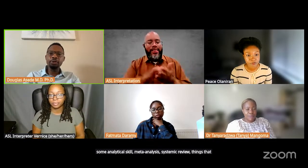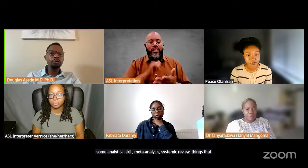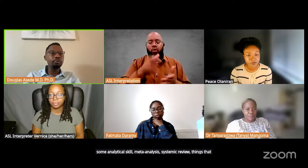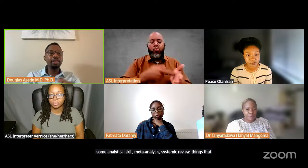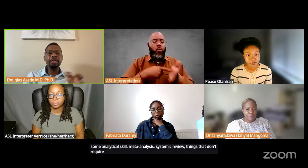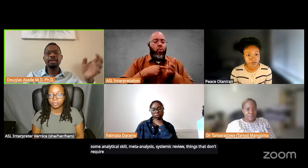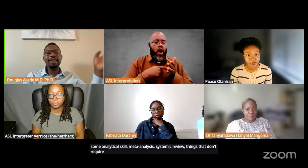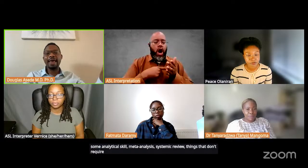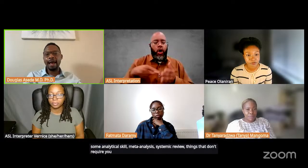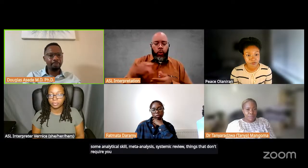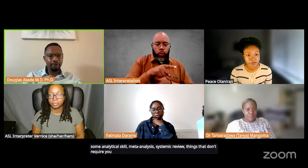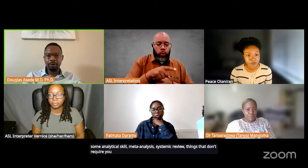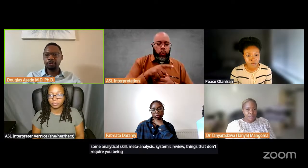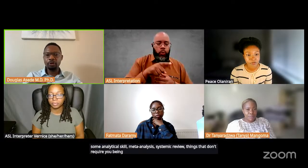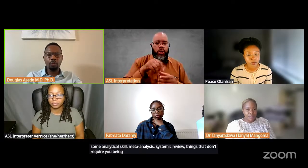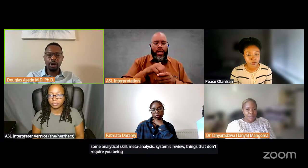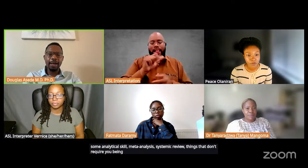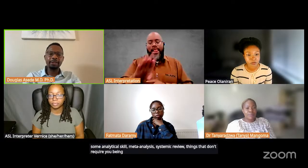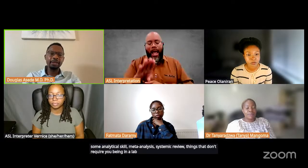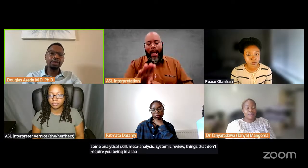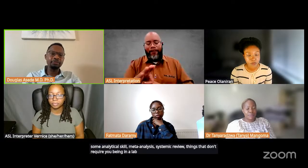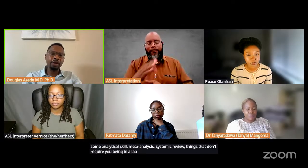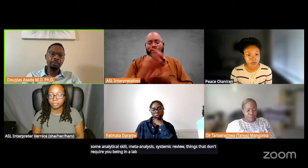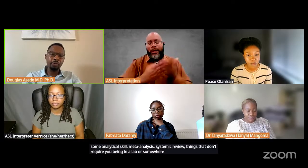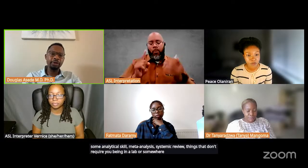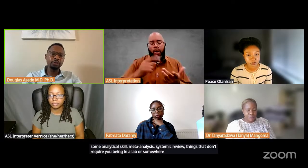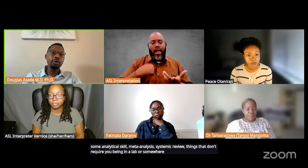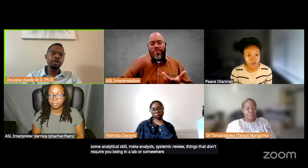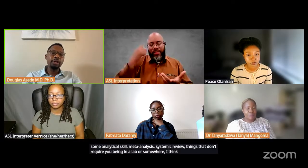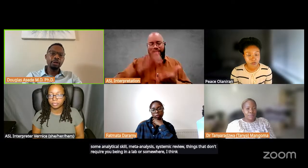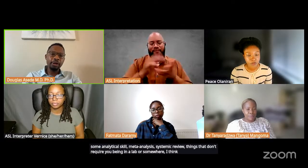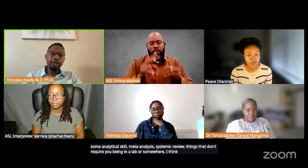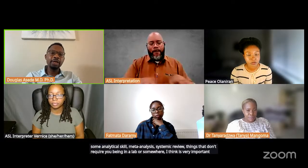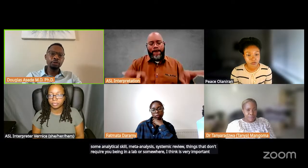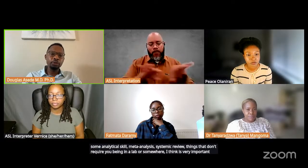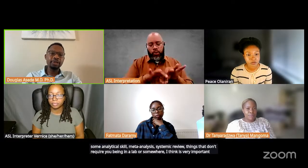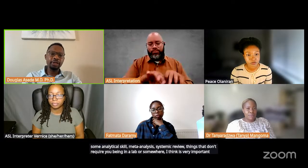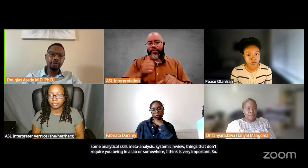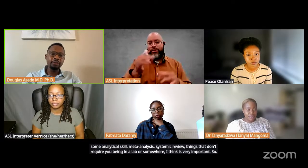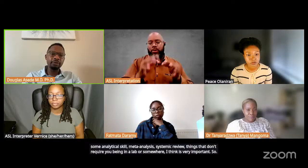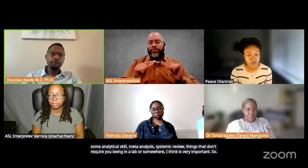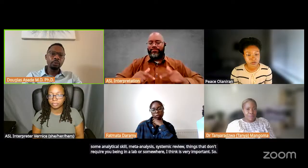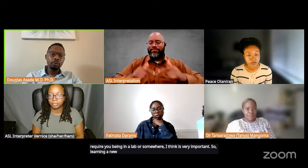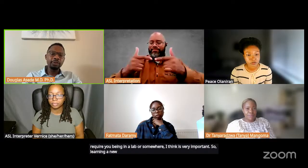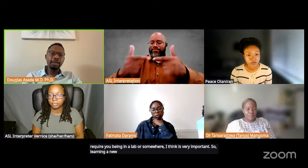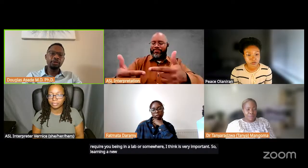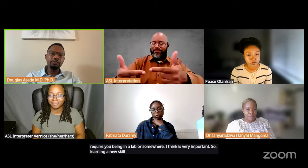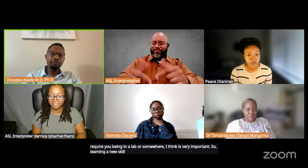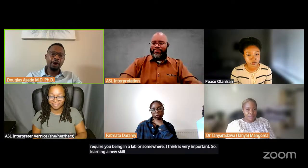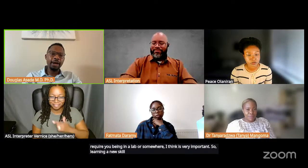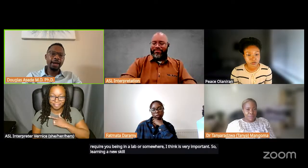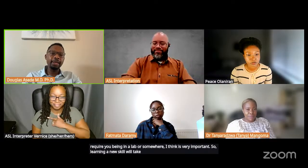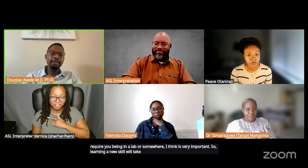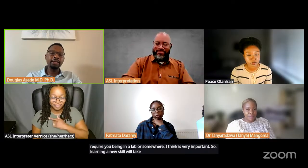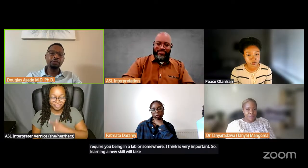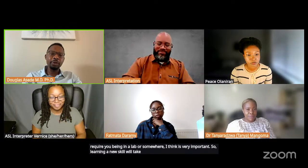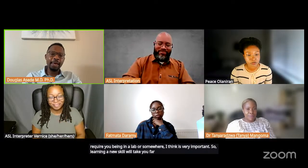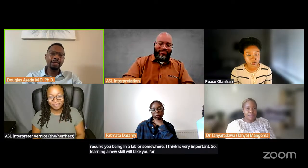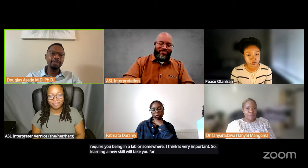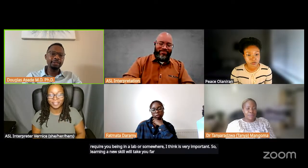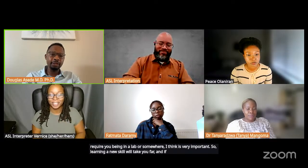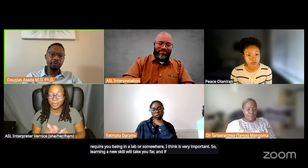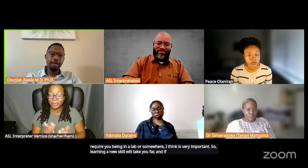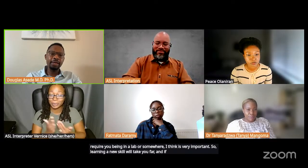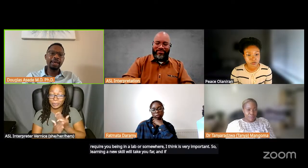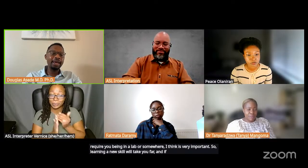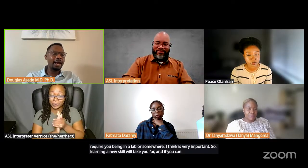require you being in a lab or somewhere, I think is very important. So learning a new skill will take you far. And if you